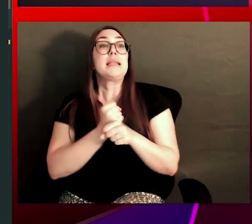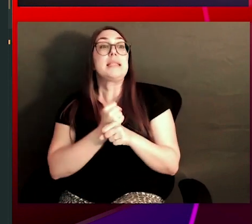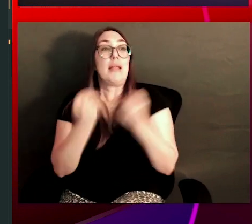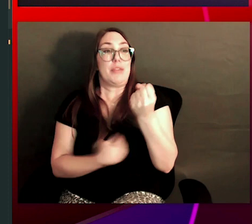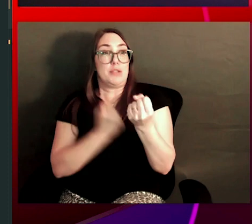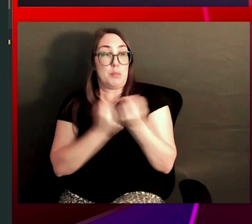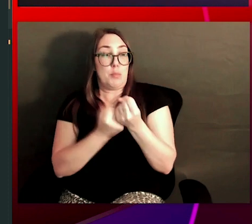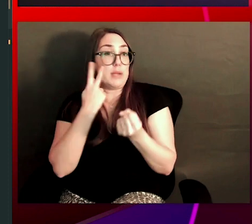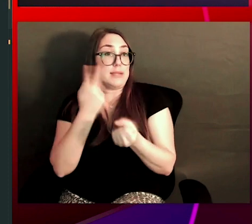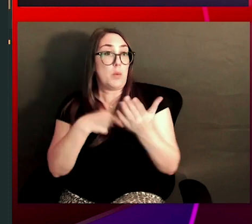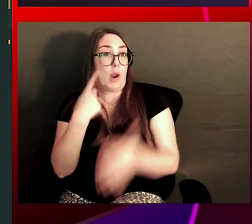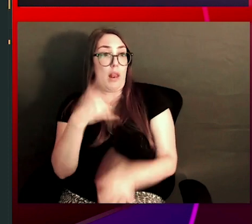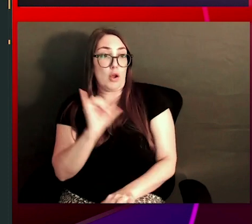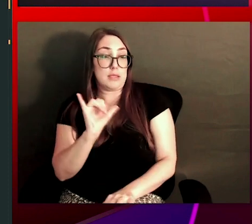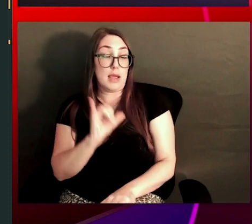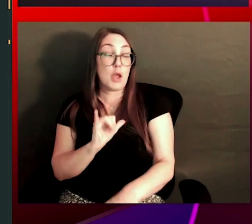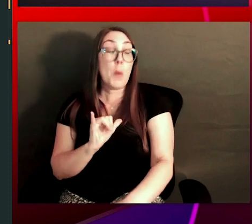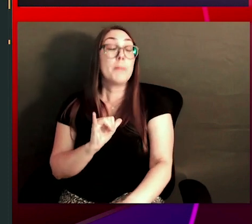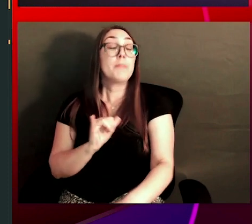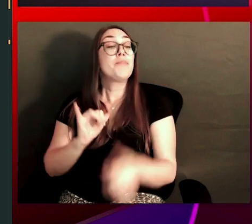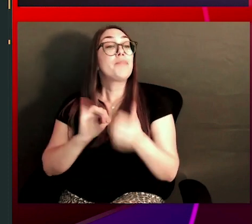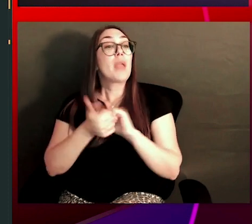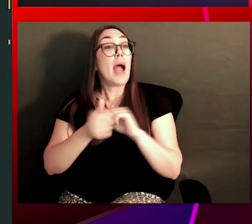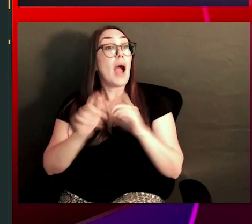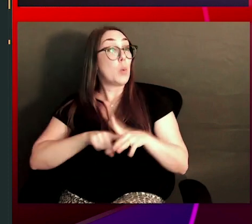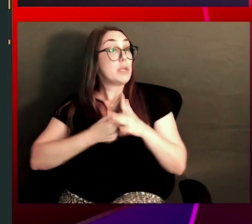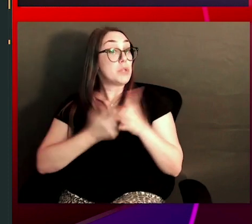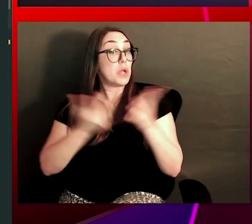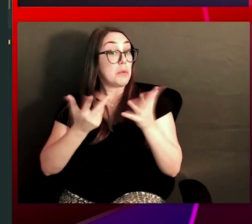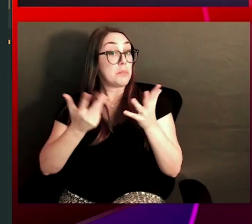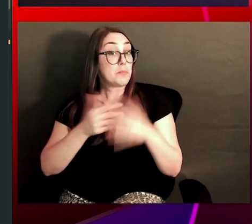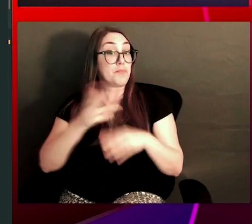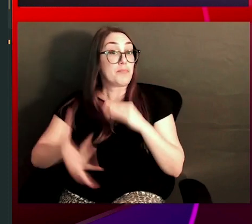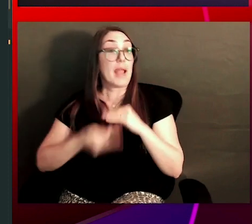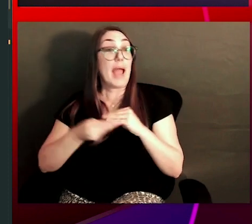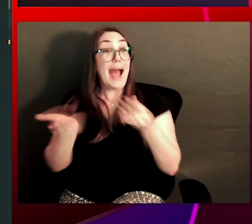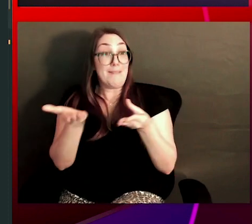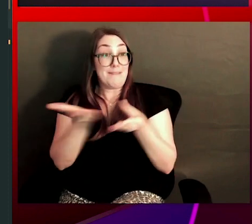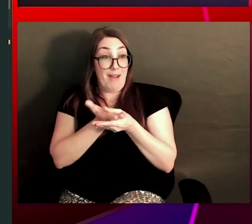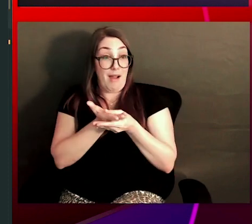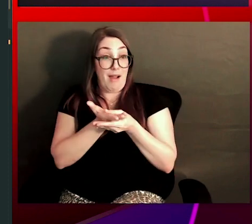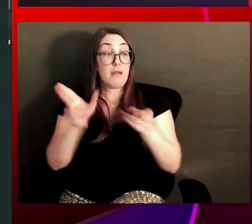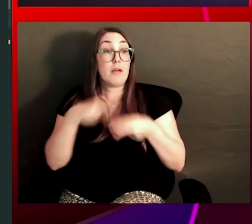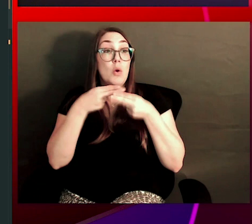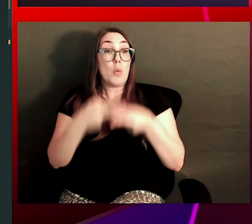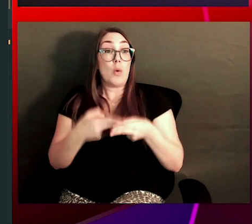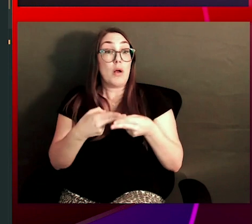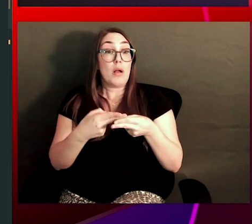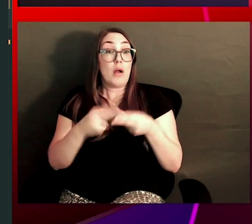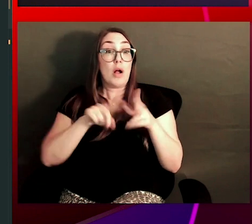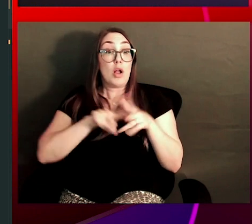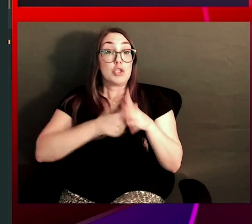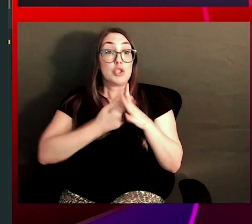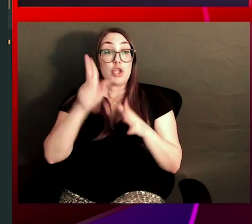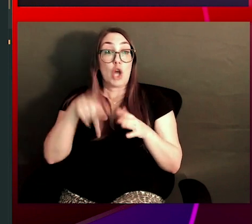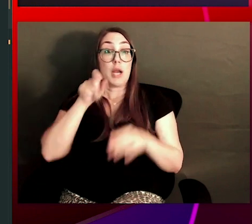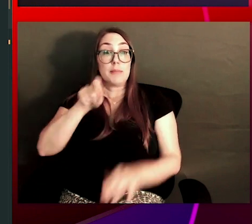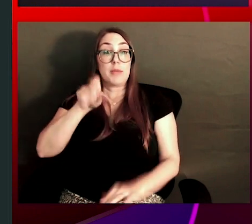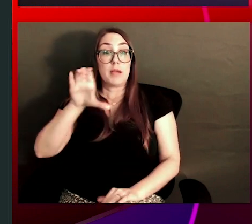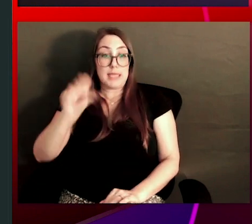okay? So the way we get started is we're going to first add a file to this. We'll call it startup.cs because that's what an